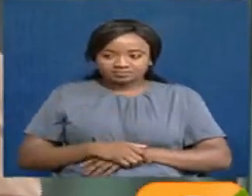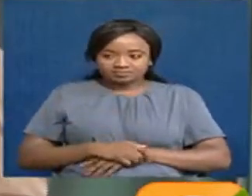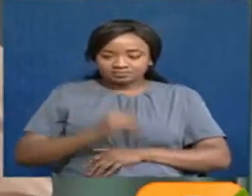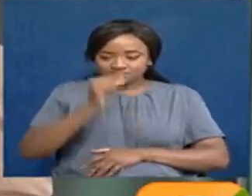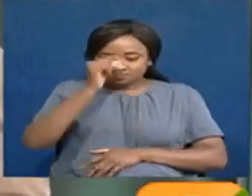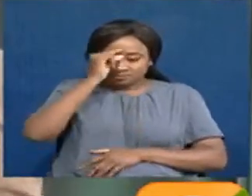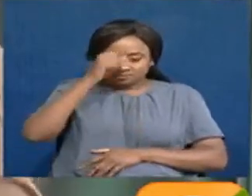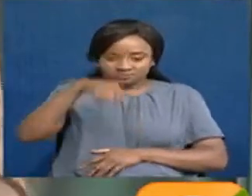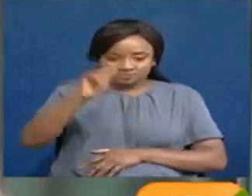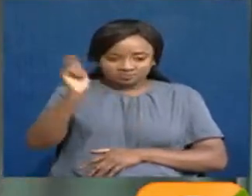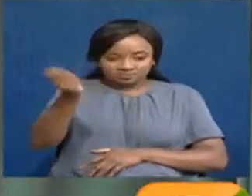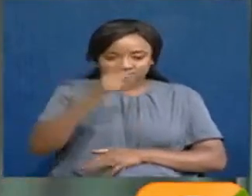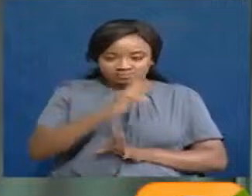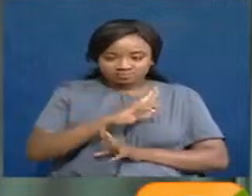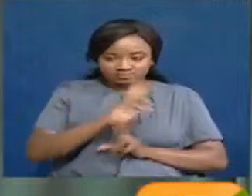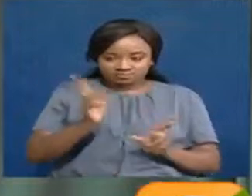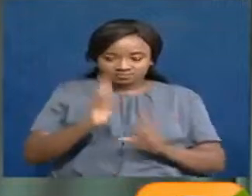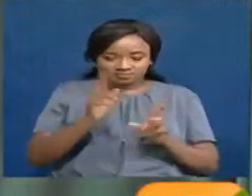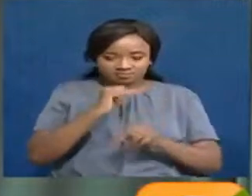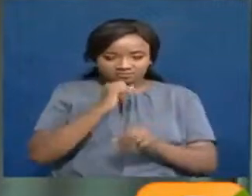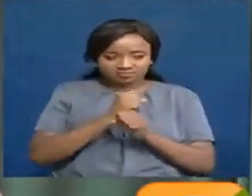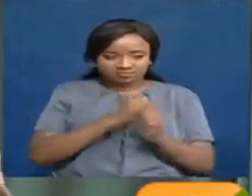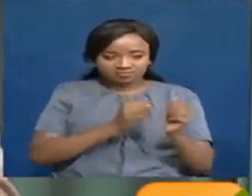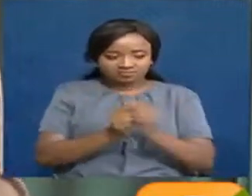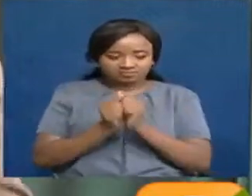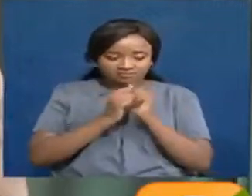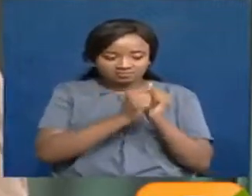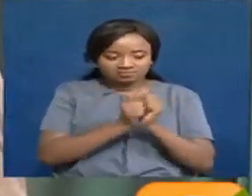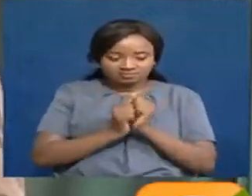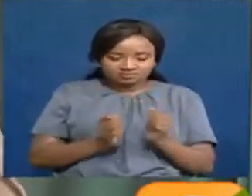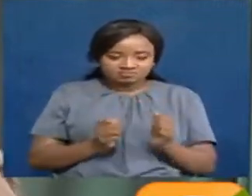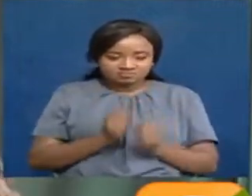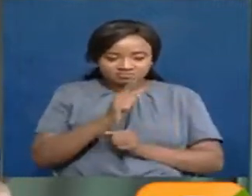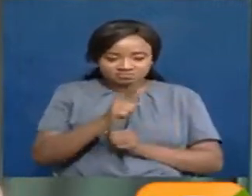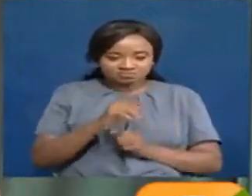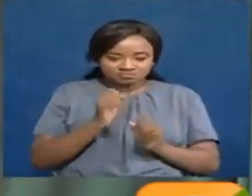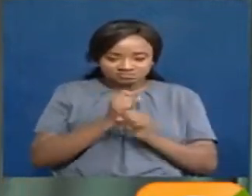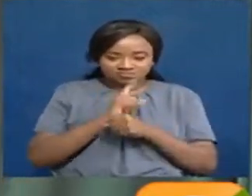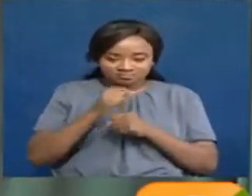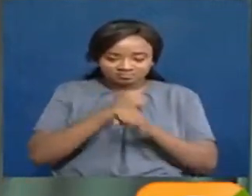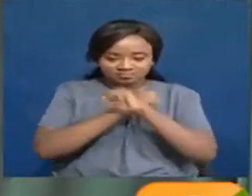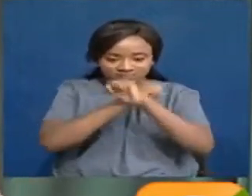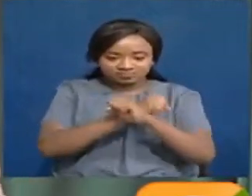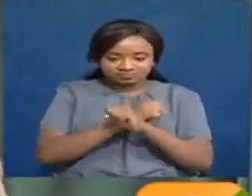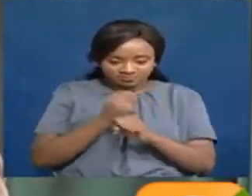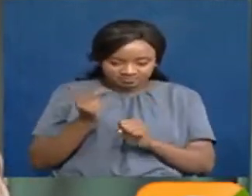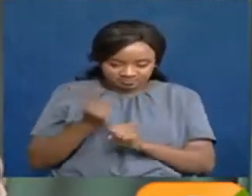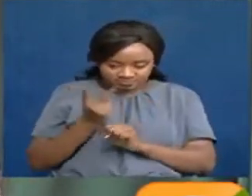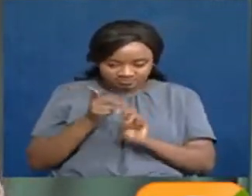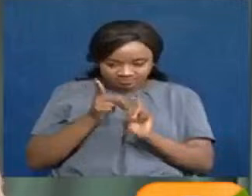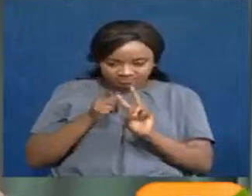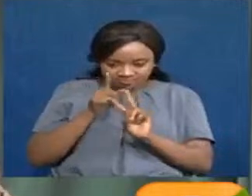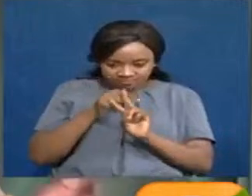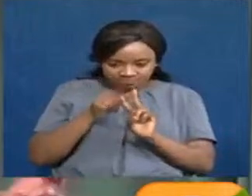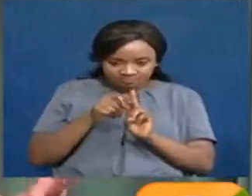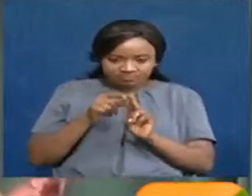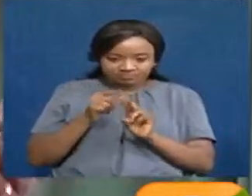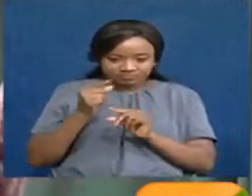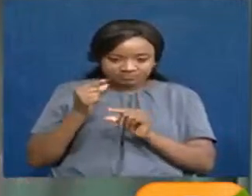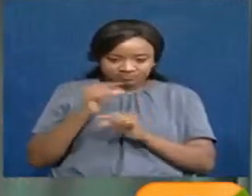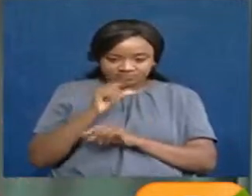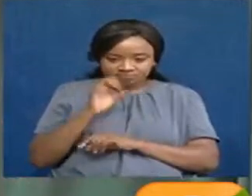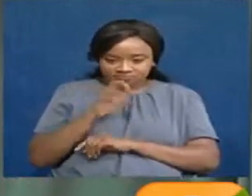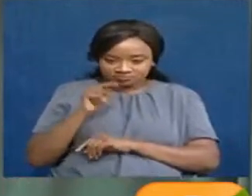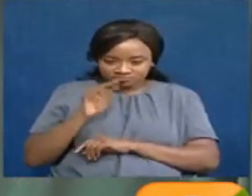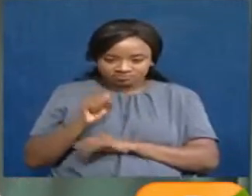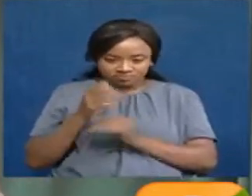with you to make sure that we don't lose the genetics of these two rhinos. We're going to work together to